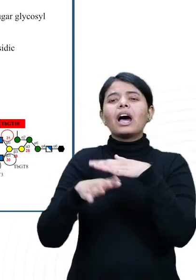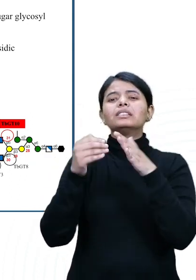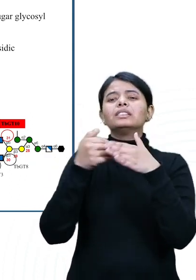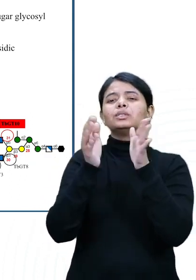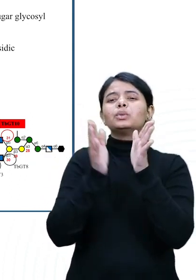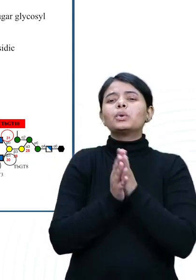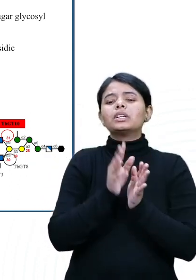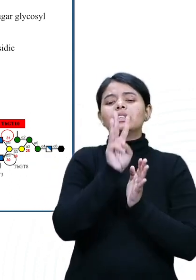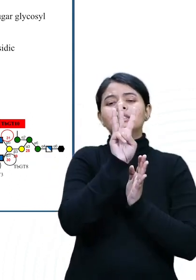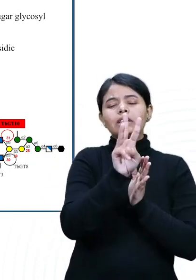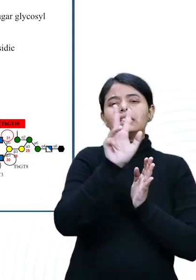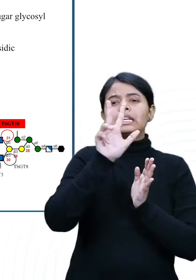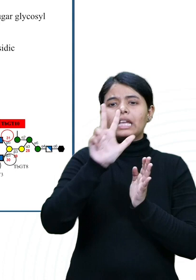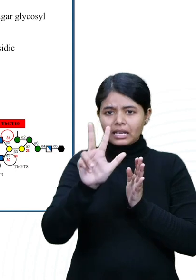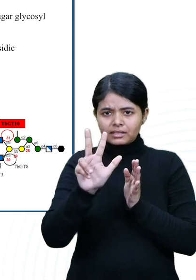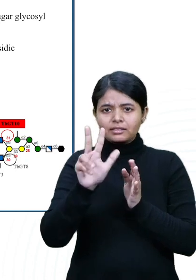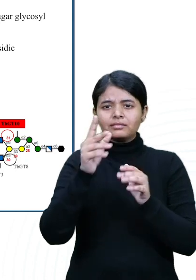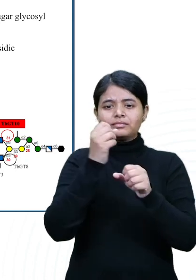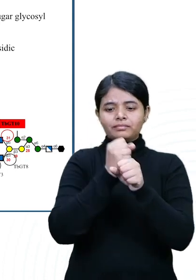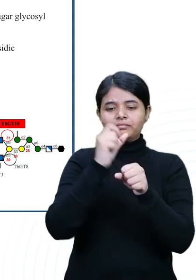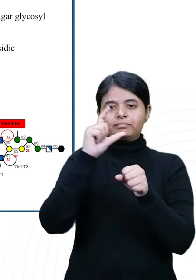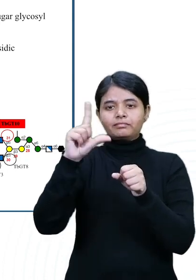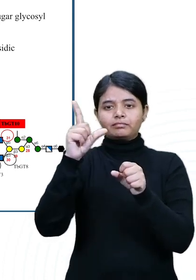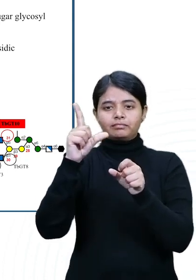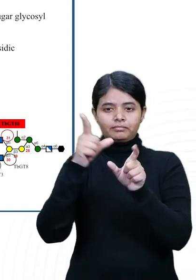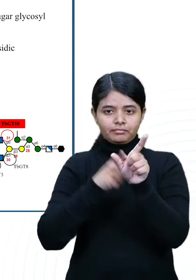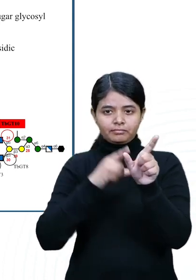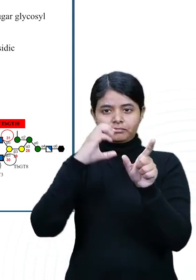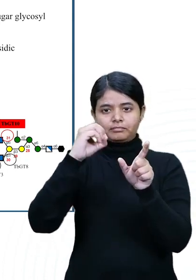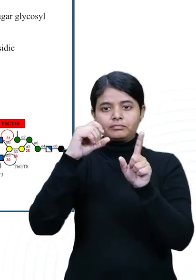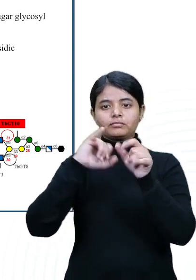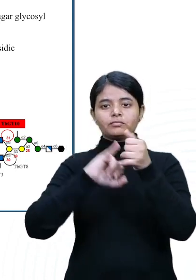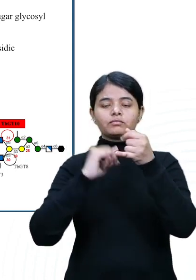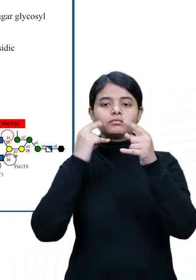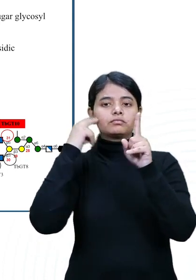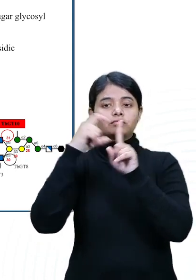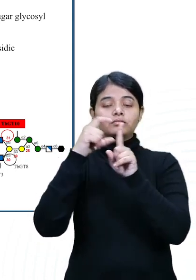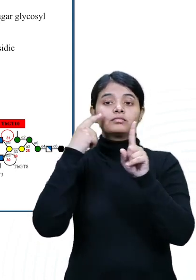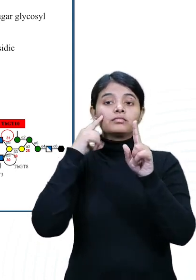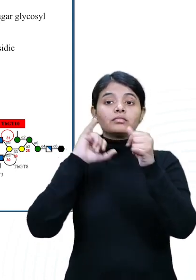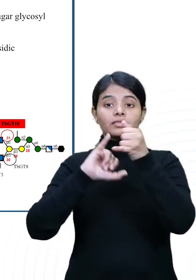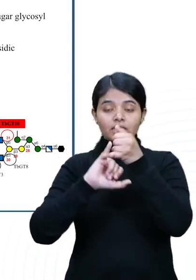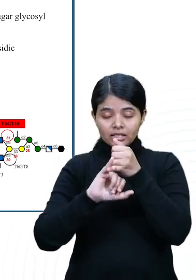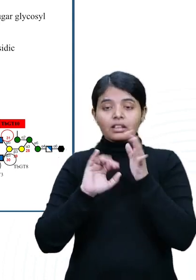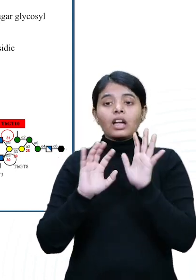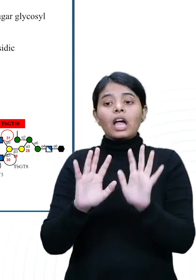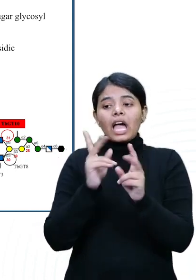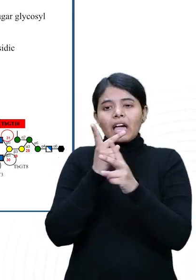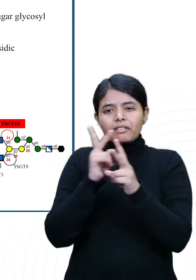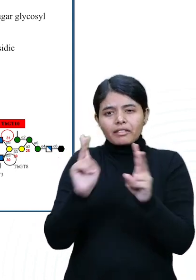going to describe the method that we use to characterize this glycosyl transferase activity.